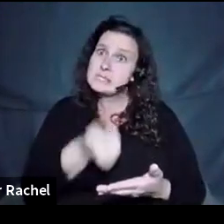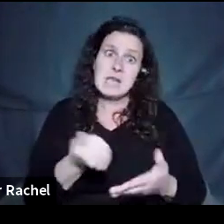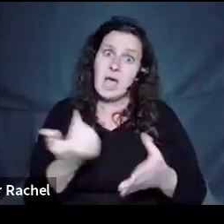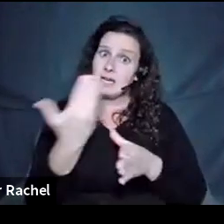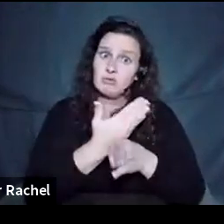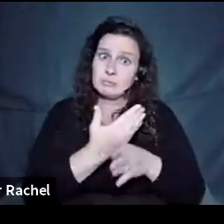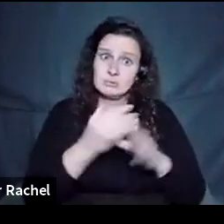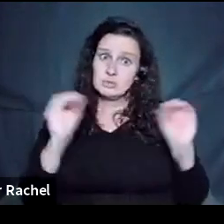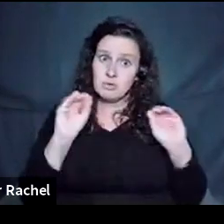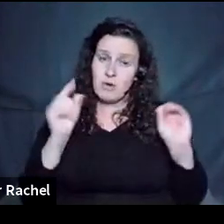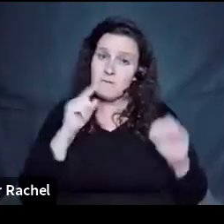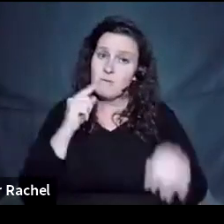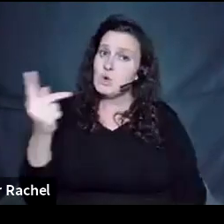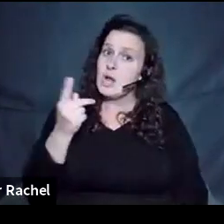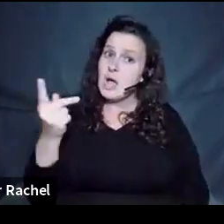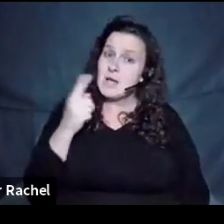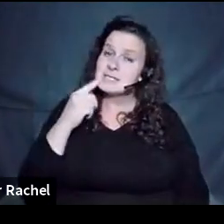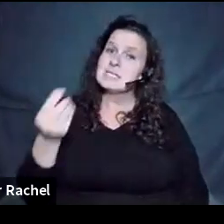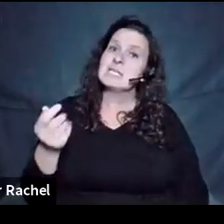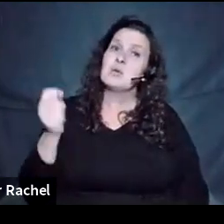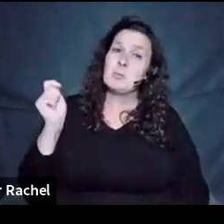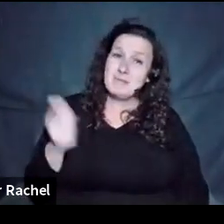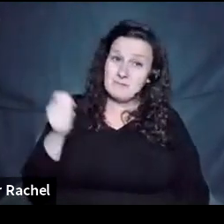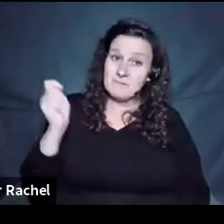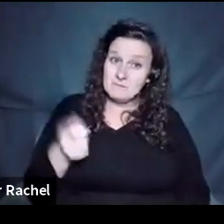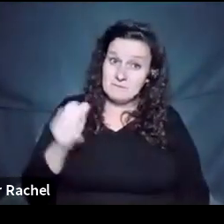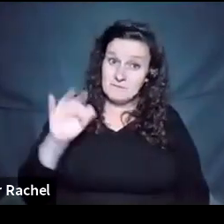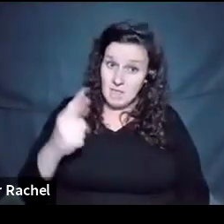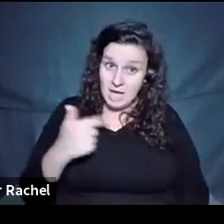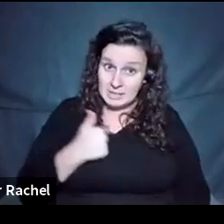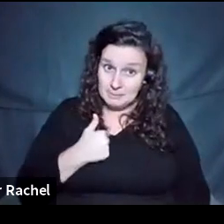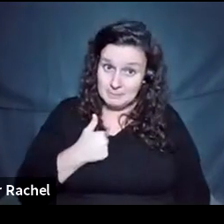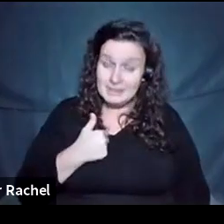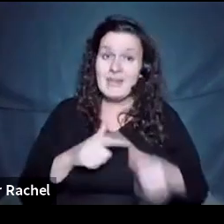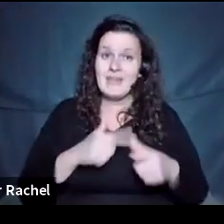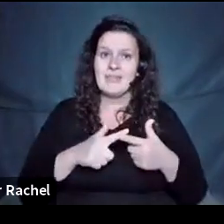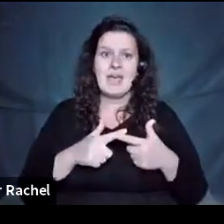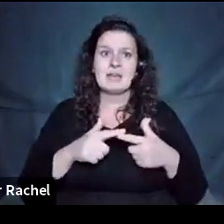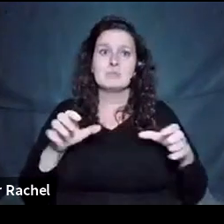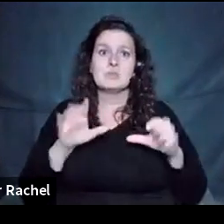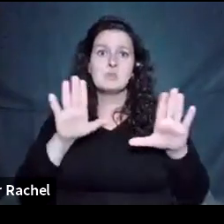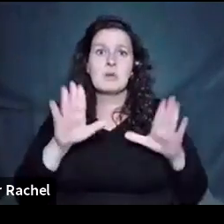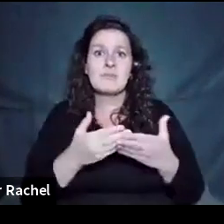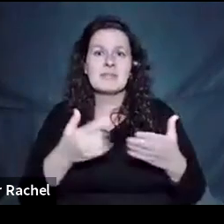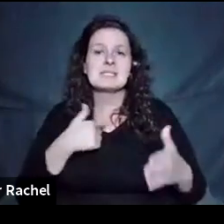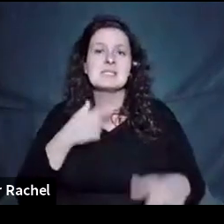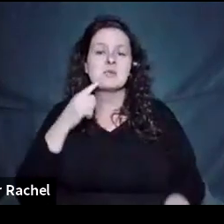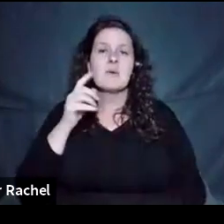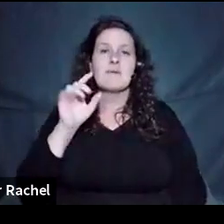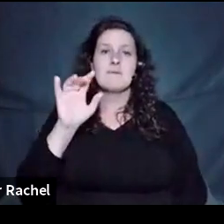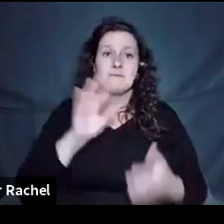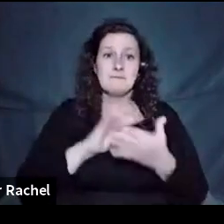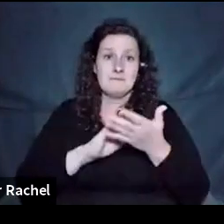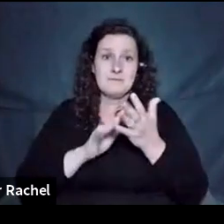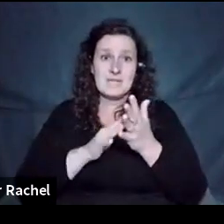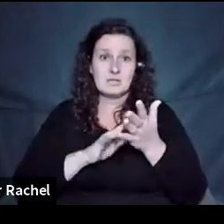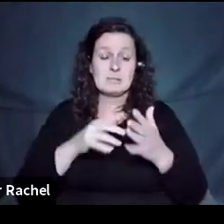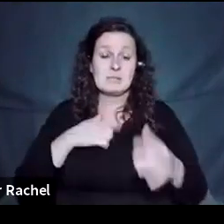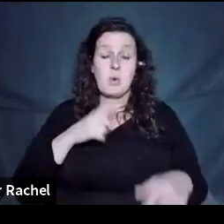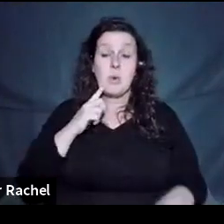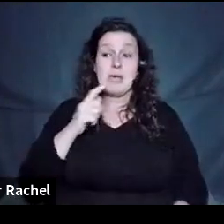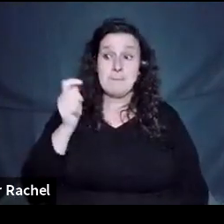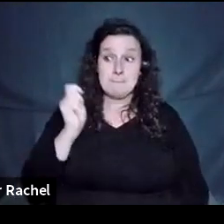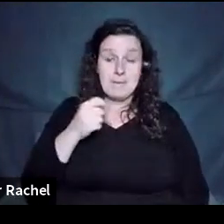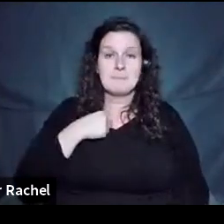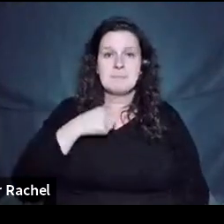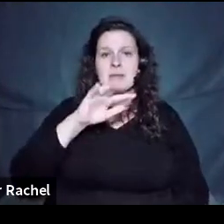For us, he would be giving me a flogging and then do this wonderful thing where he would run his fingertips over the spaces that he